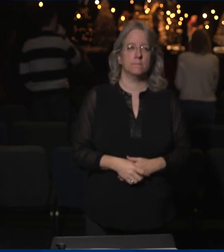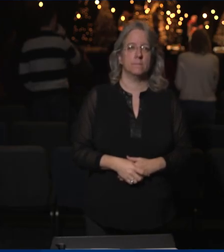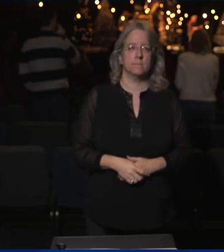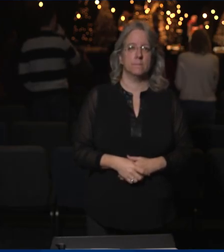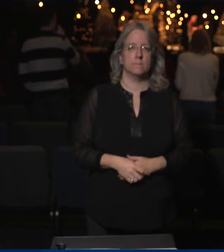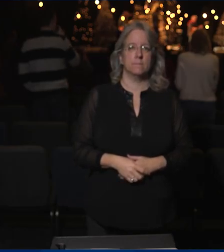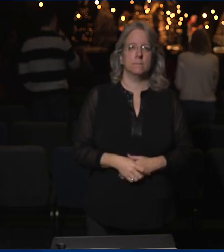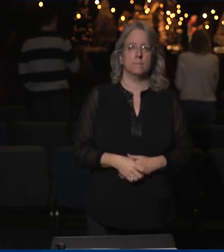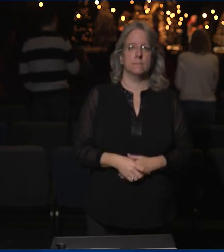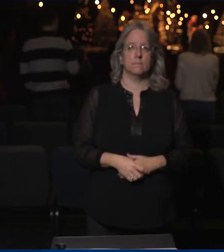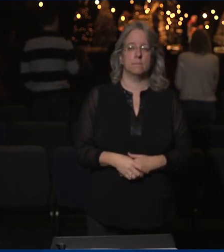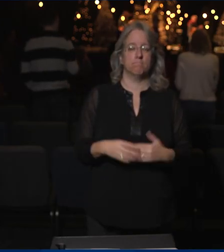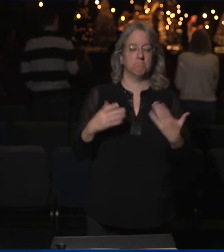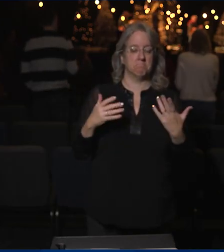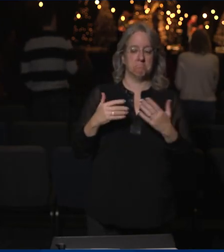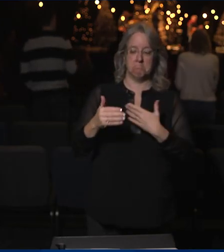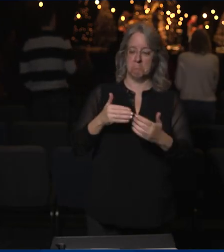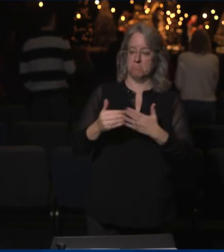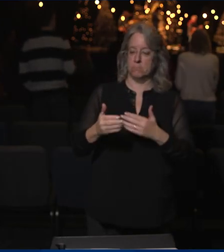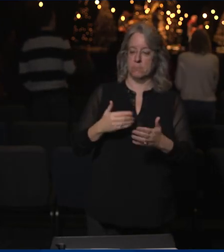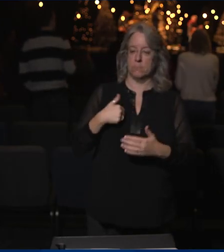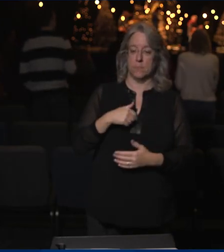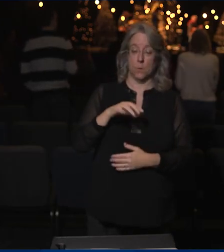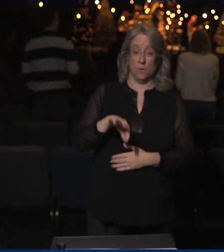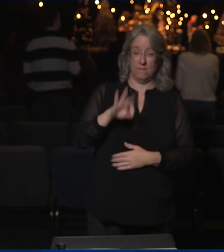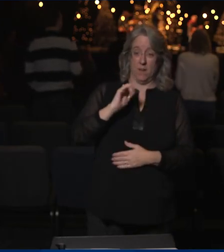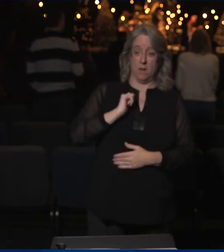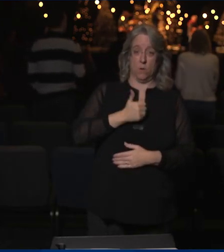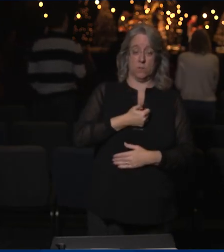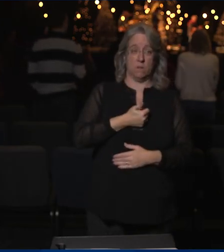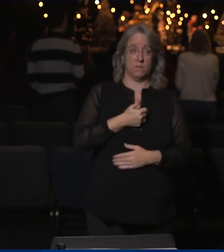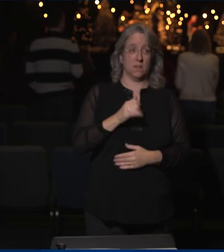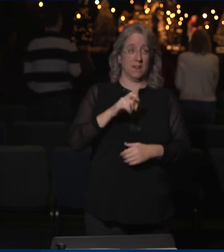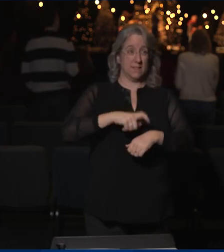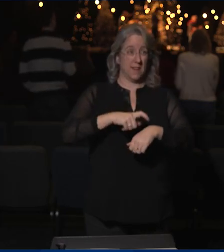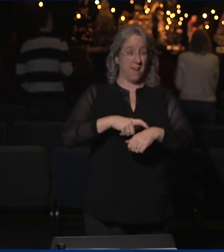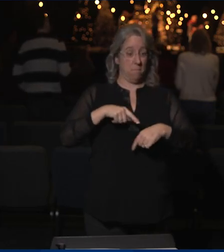That whether we find ourselves in a season of joy